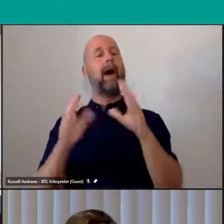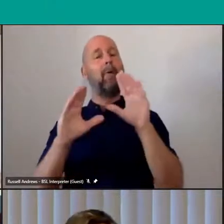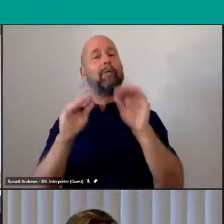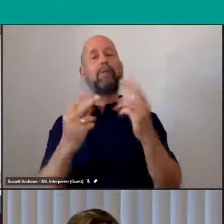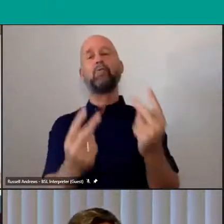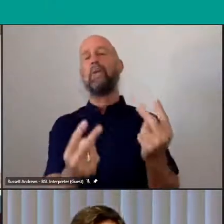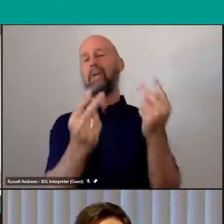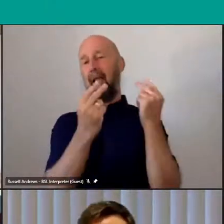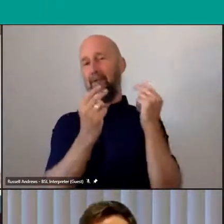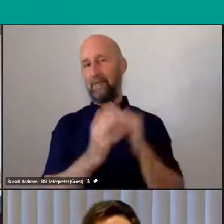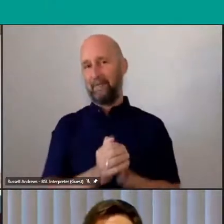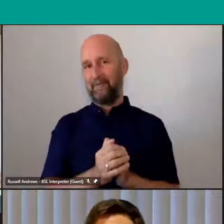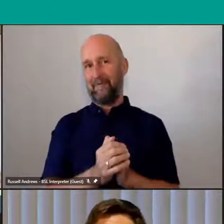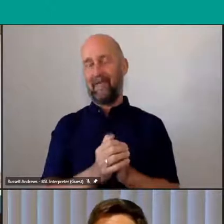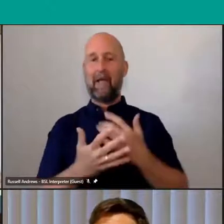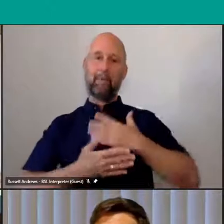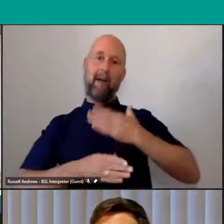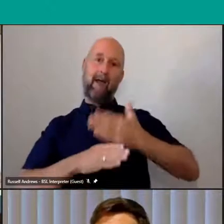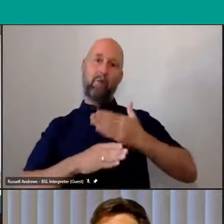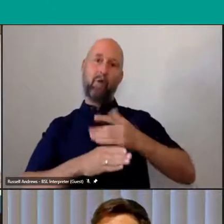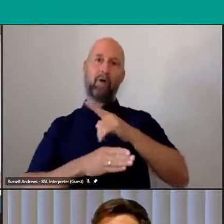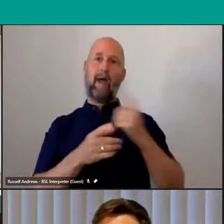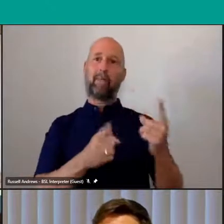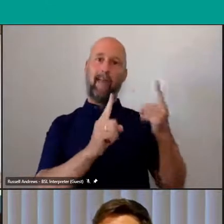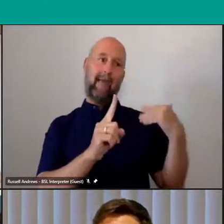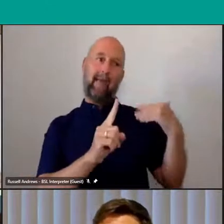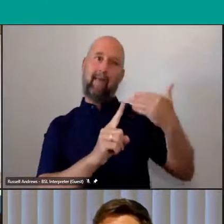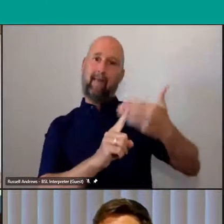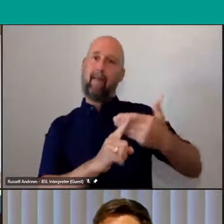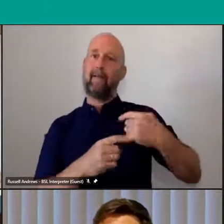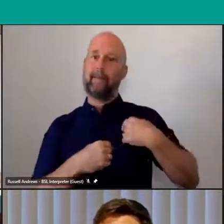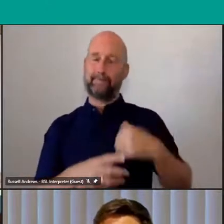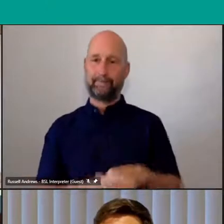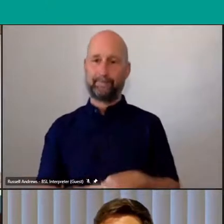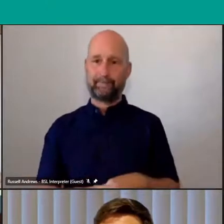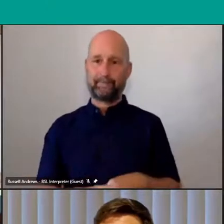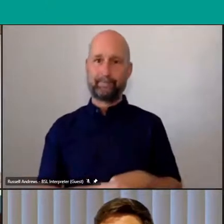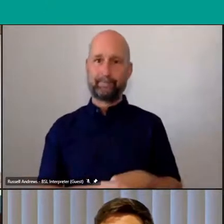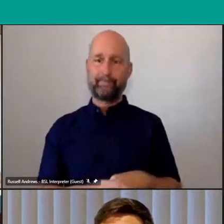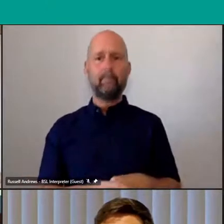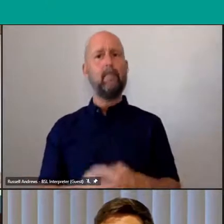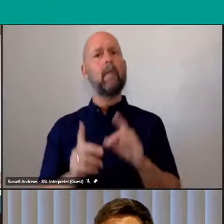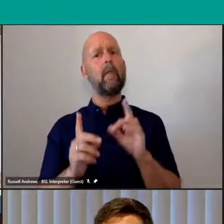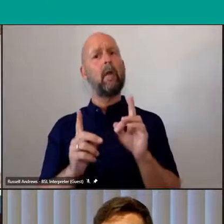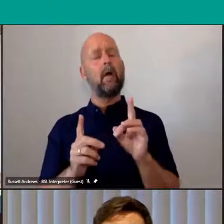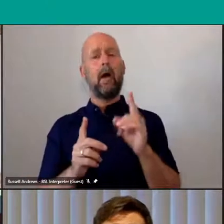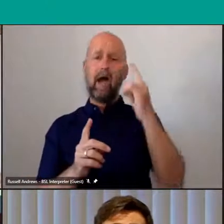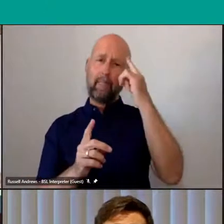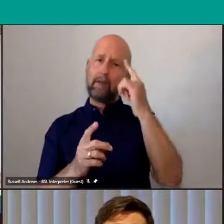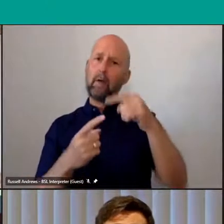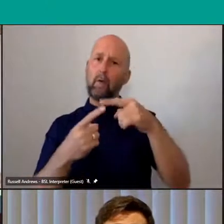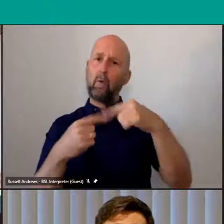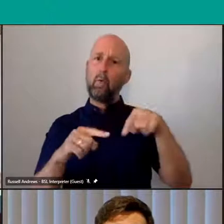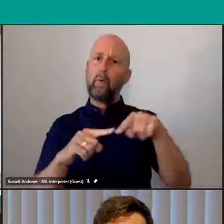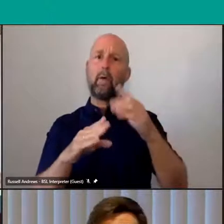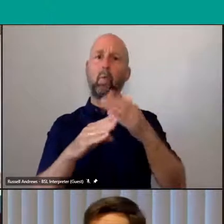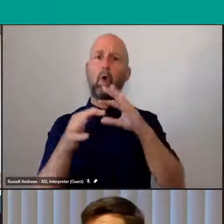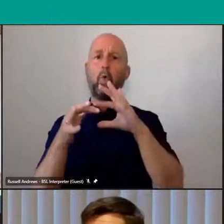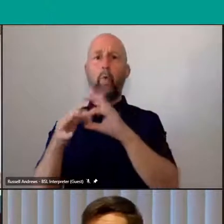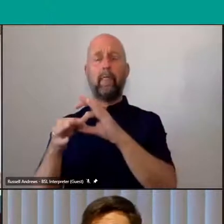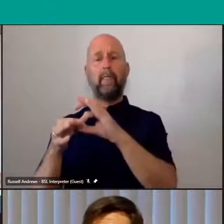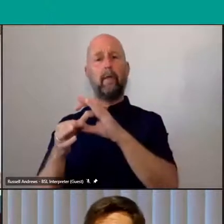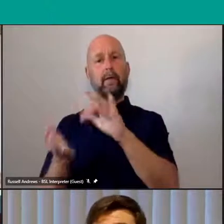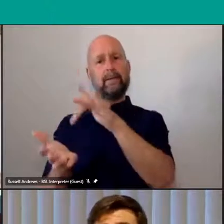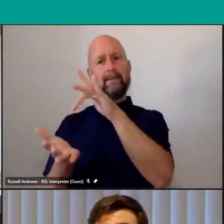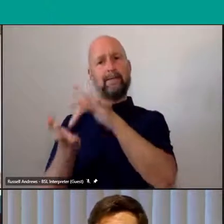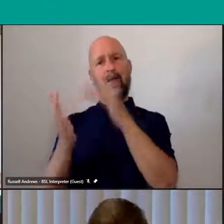reflection on my work as mayor over the last few years. I think we need to work with government on this